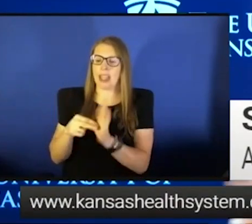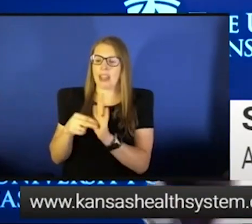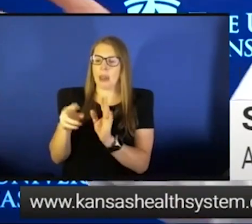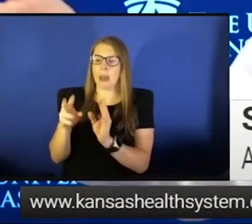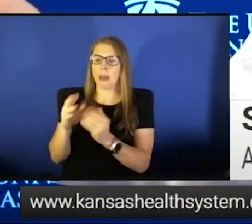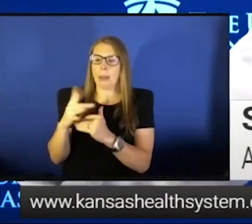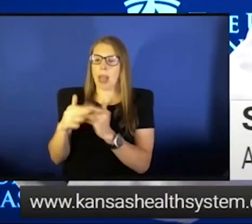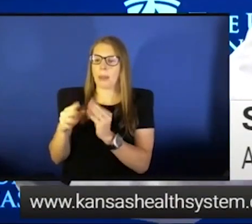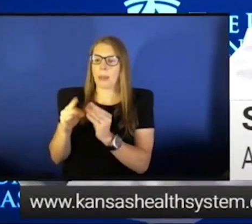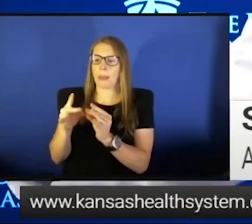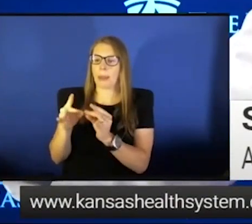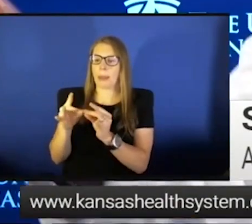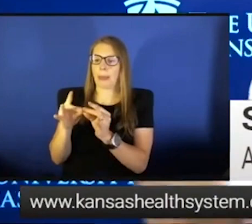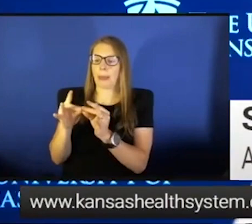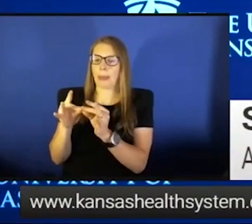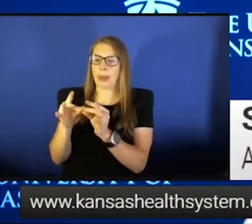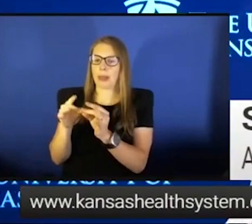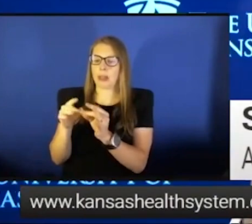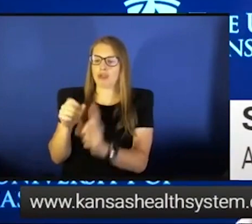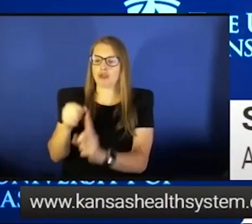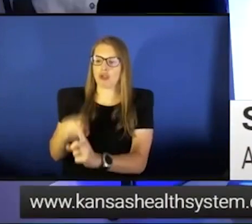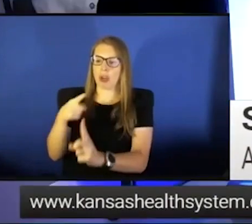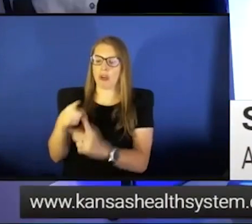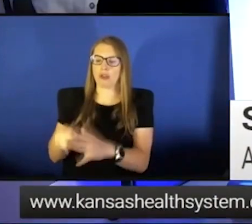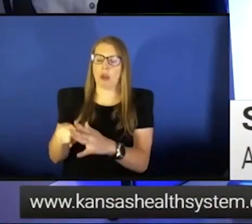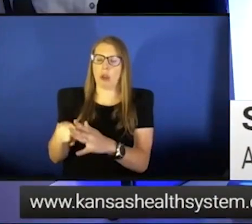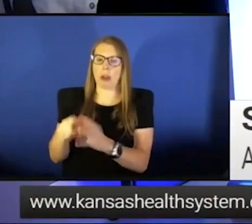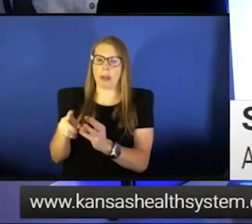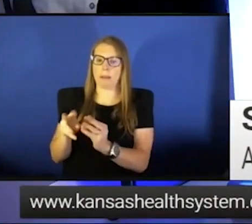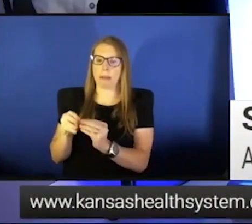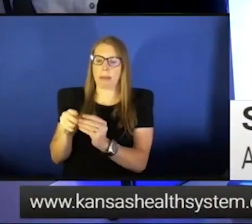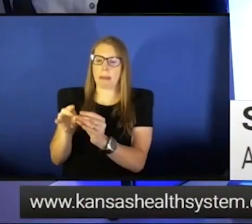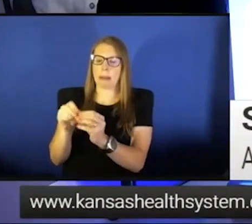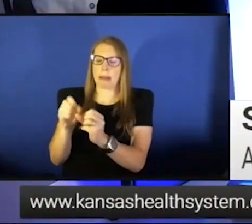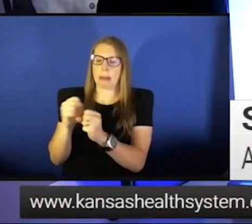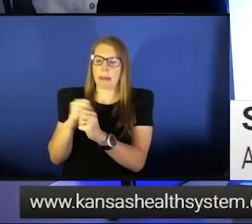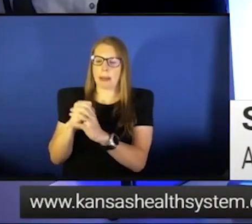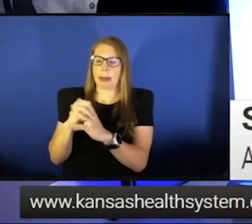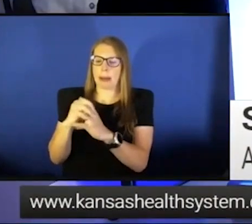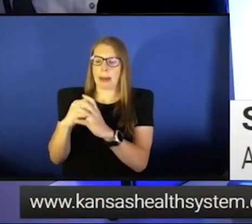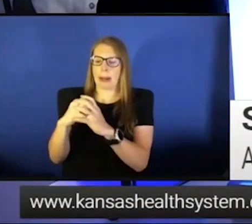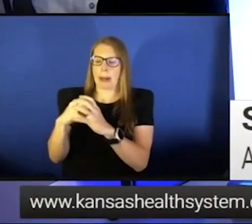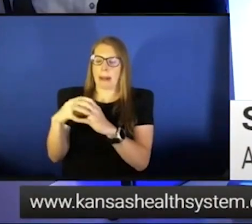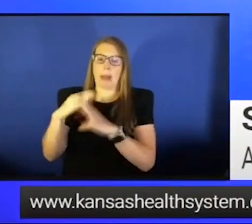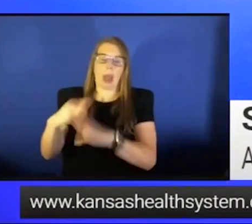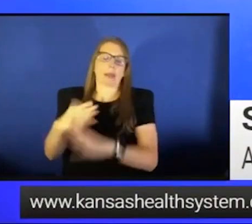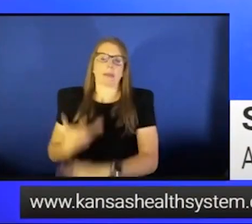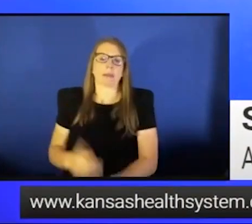control pill can trigger it. So talk about some of those underlying things that can lead to blood clotting. Like you mentioned, the